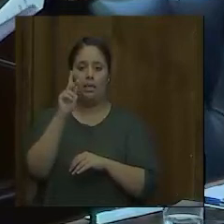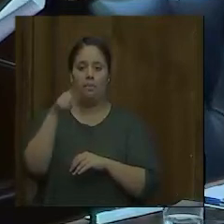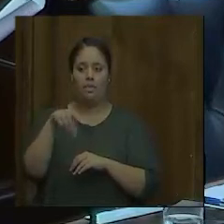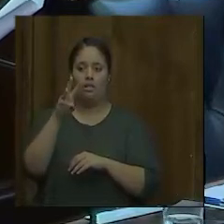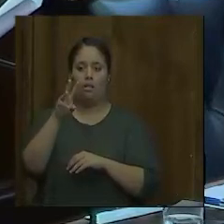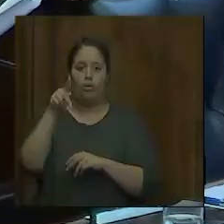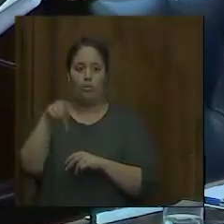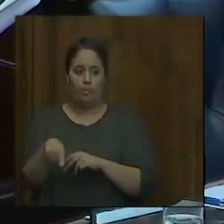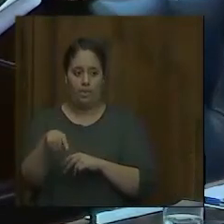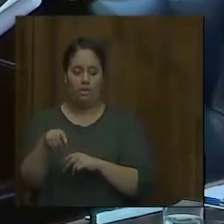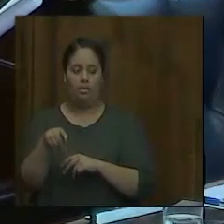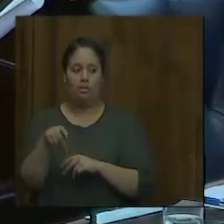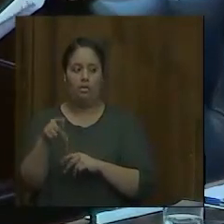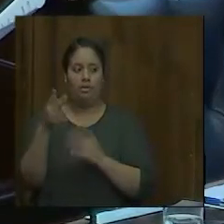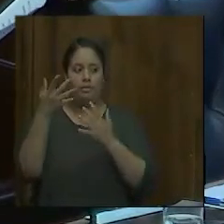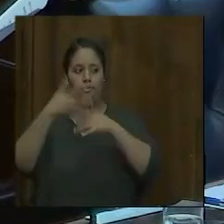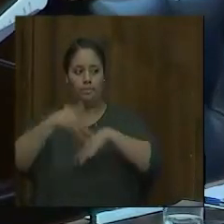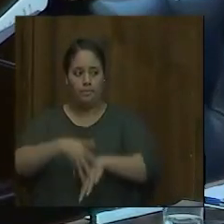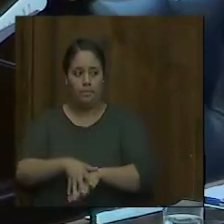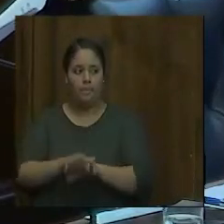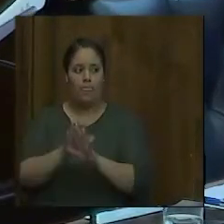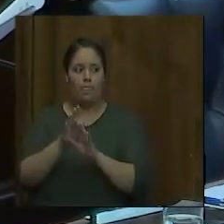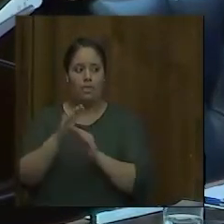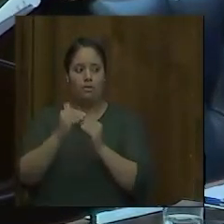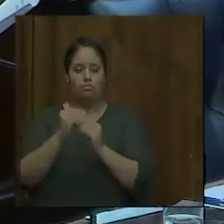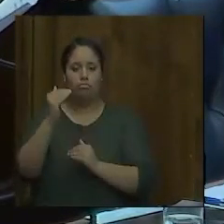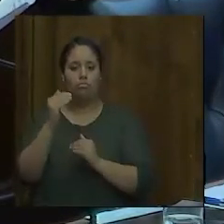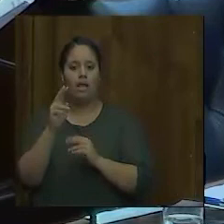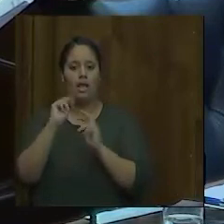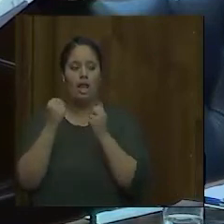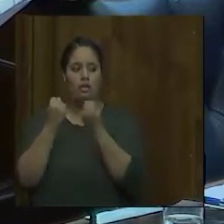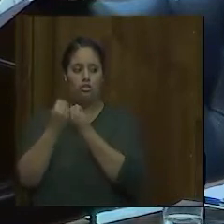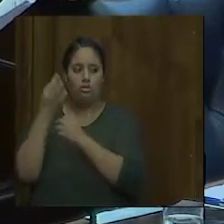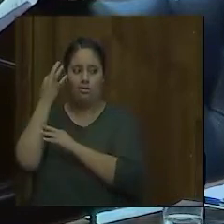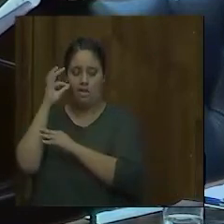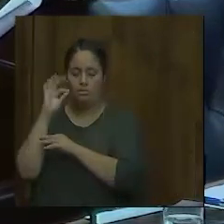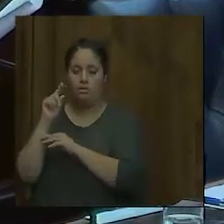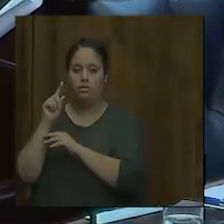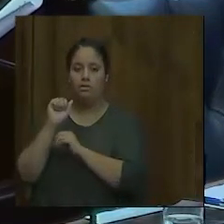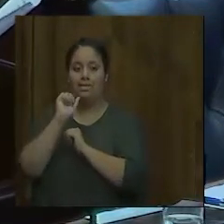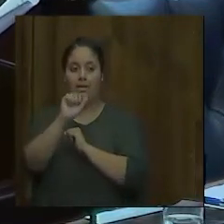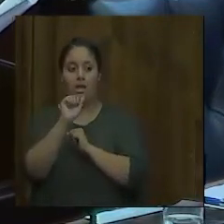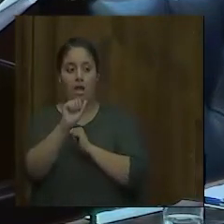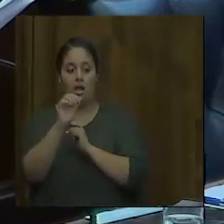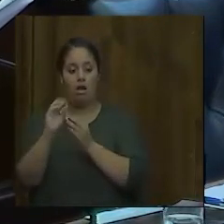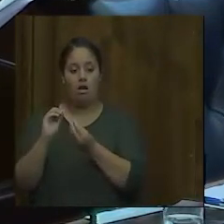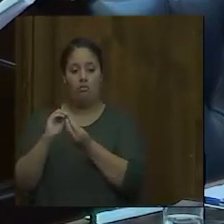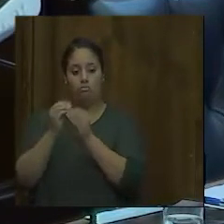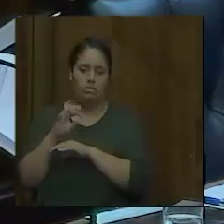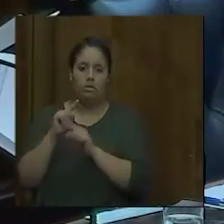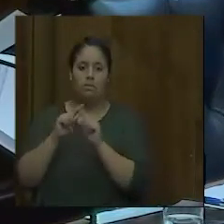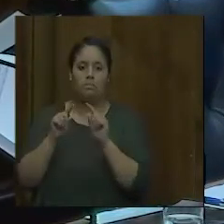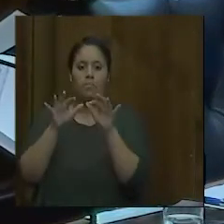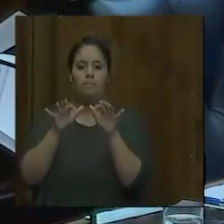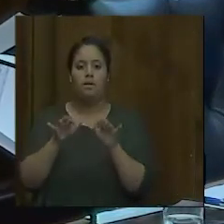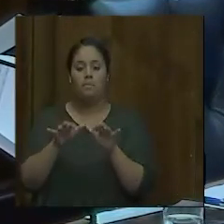EPWP integrated has been decreased by the national government. In her laminations,